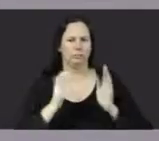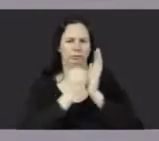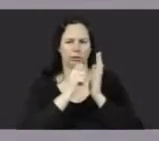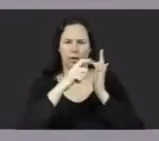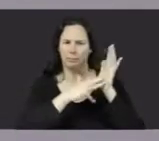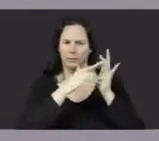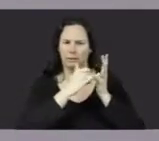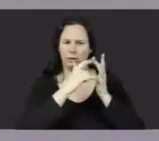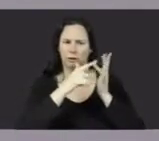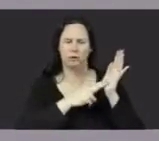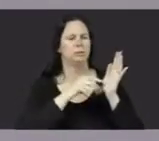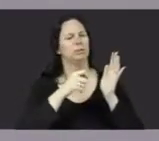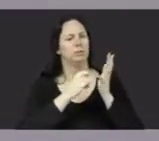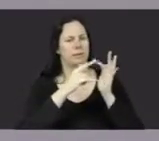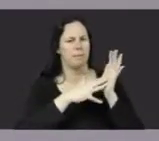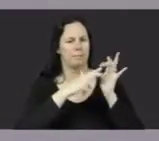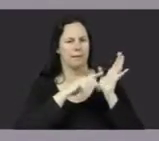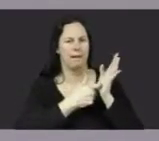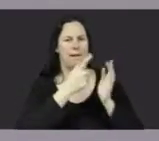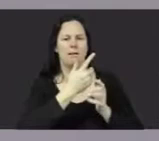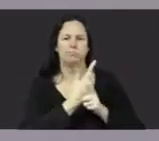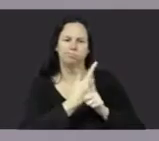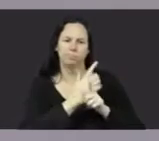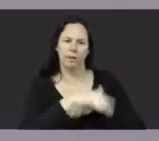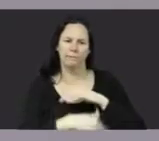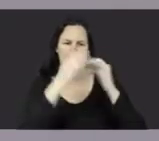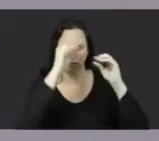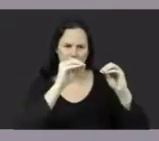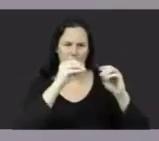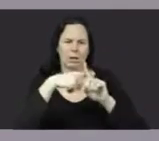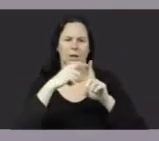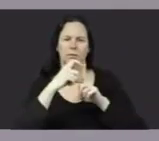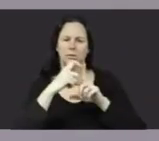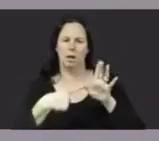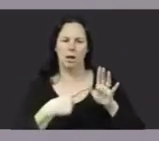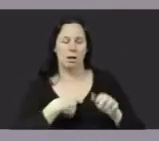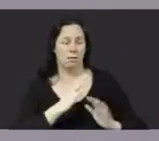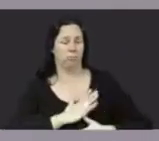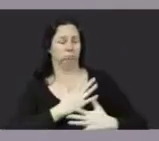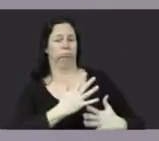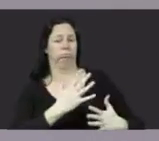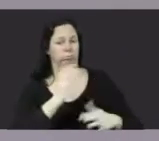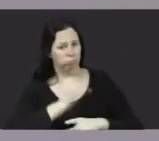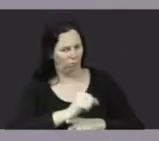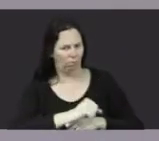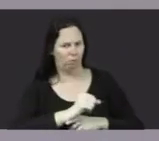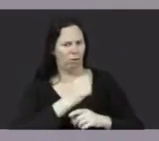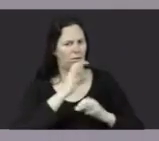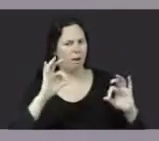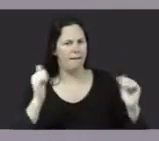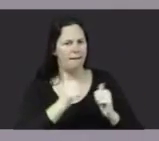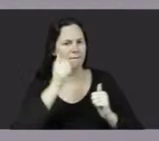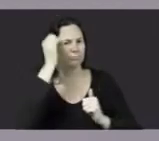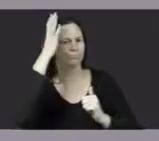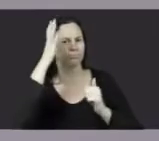they were holding in regards to education and the DDA, and I was really surprised that there was not